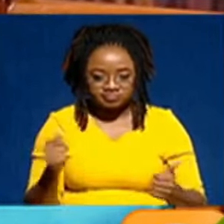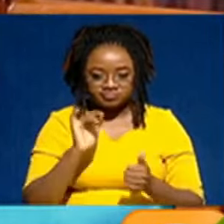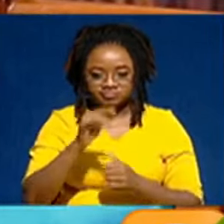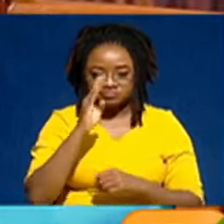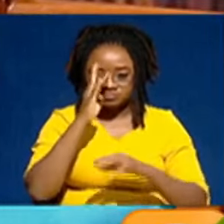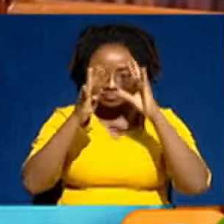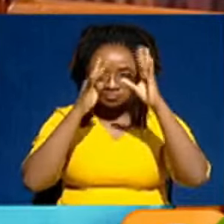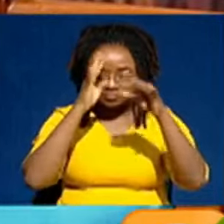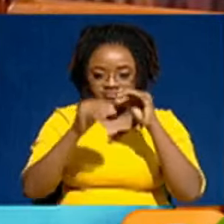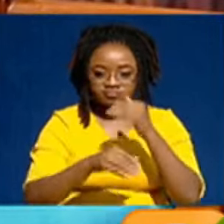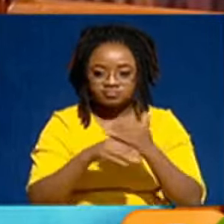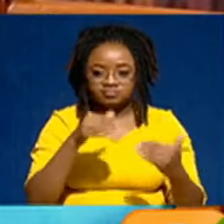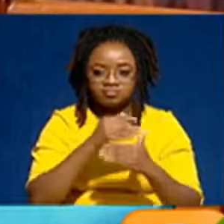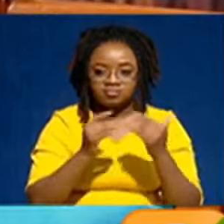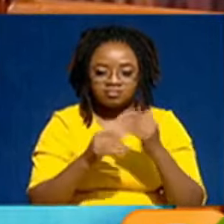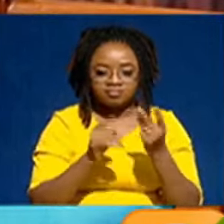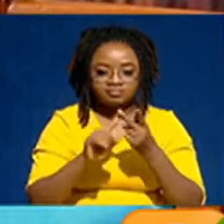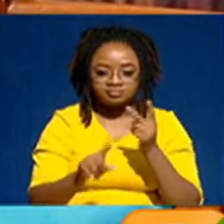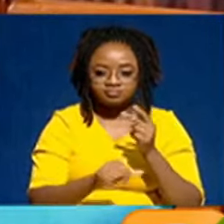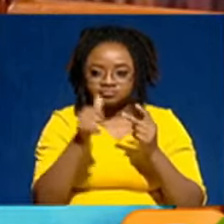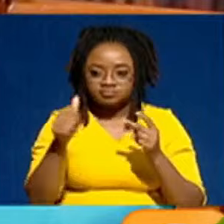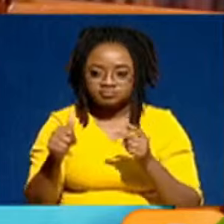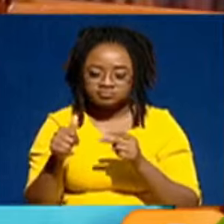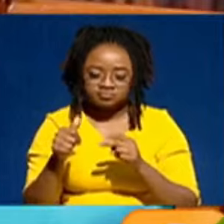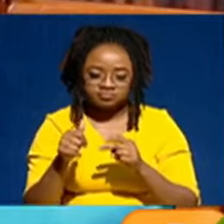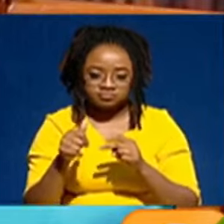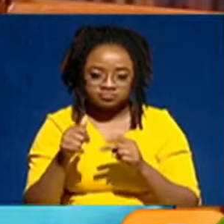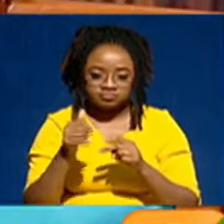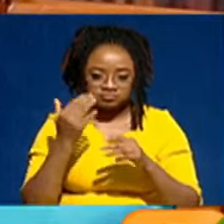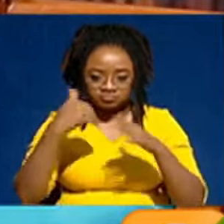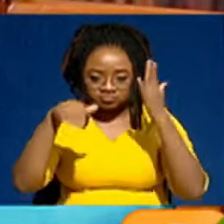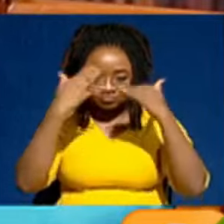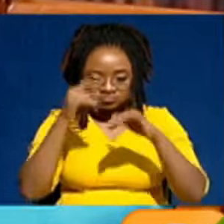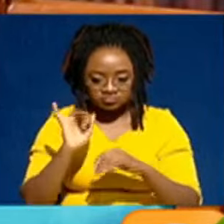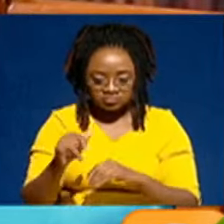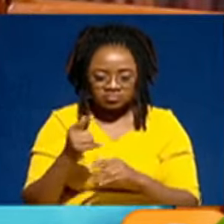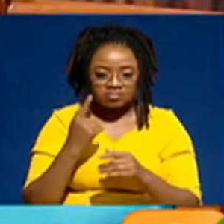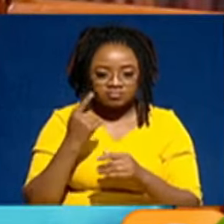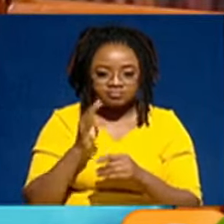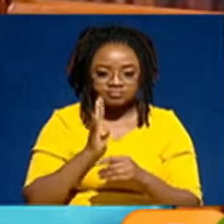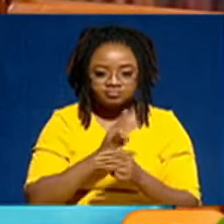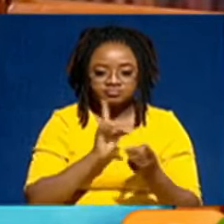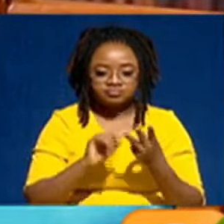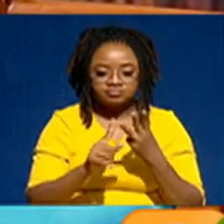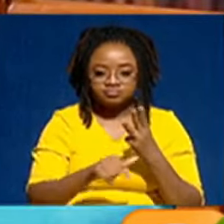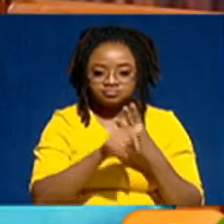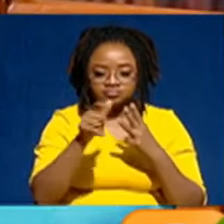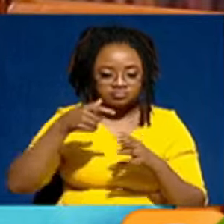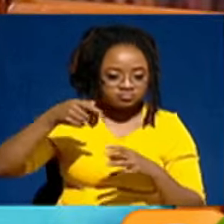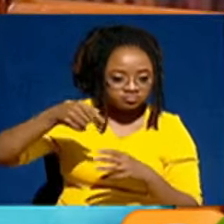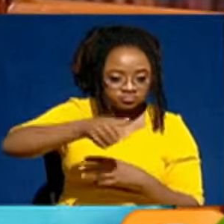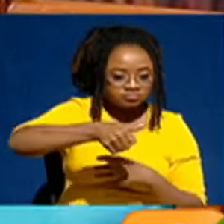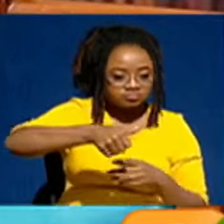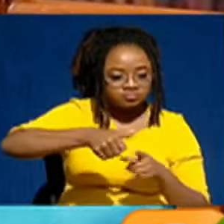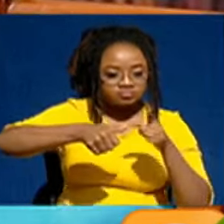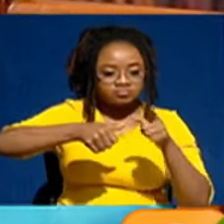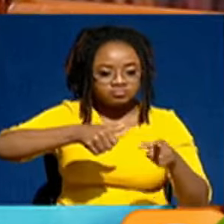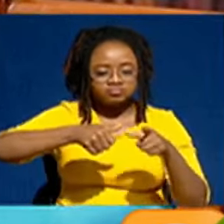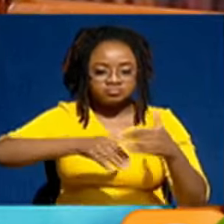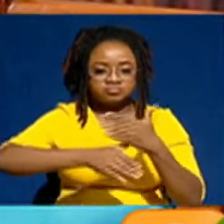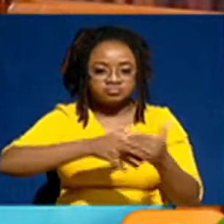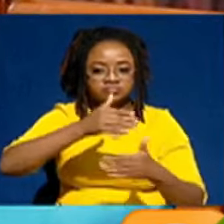which asks if you're building, then you need professionals on board. We also have what we call the Mulikam Jengo Initiative, where we say, if you